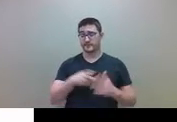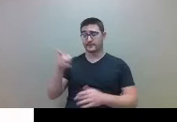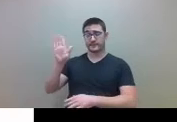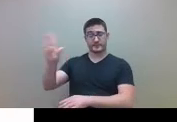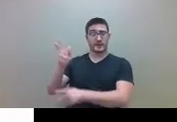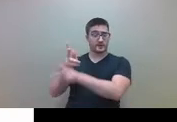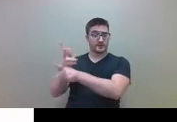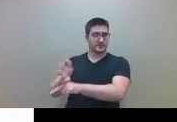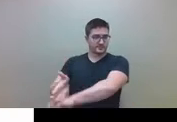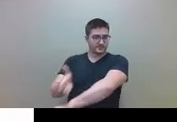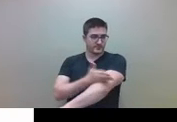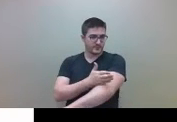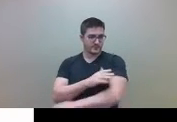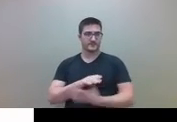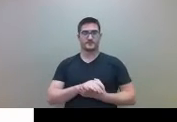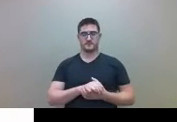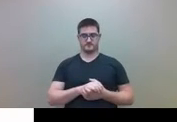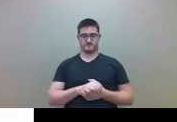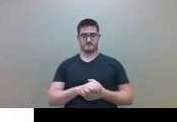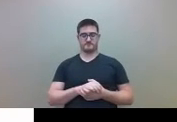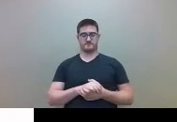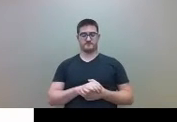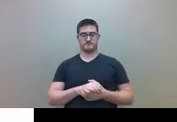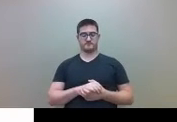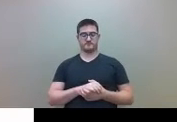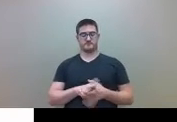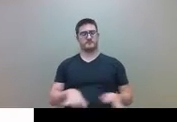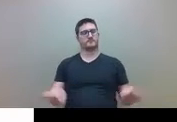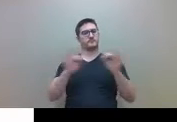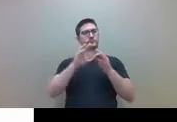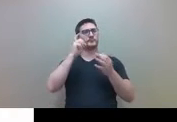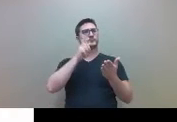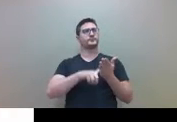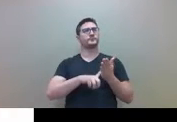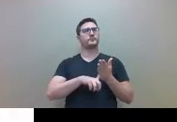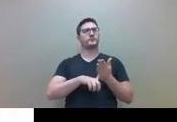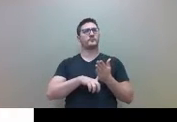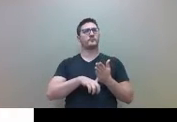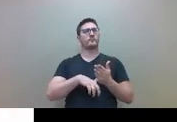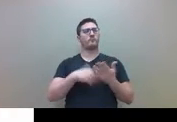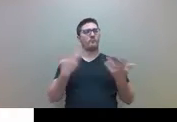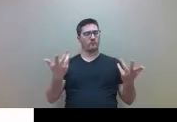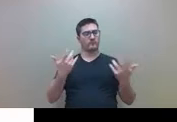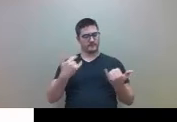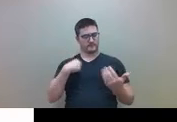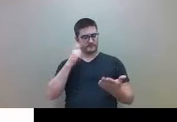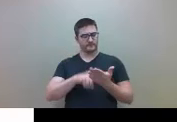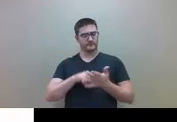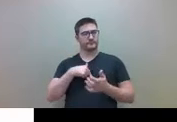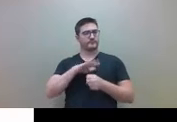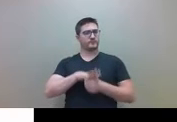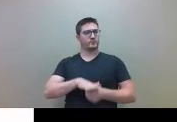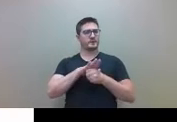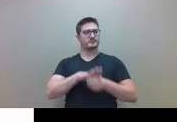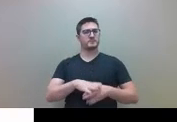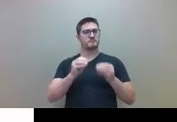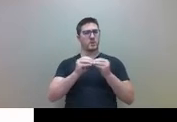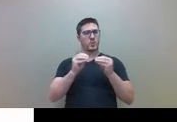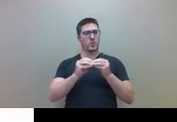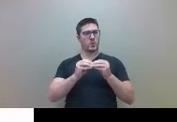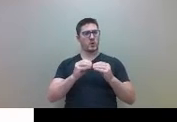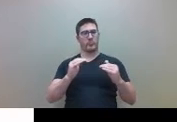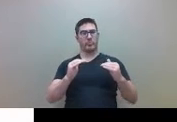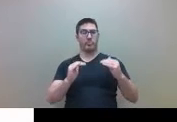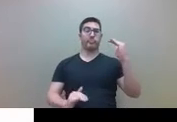Again, you ask for yourself, what am I doing for myself? I am becoming stressed, things are out of balance. What am I doing for